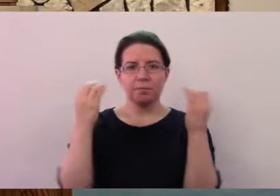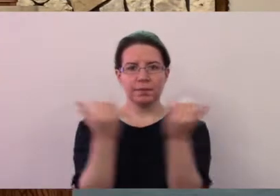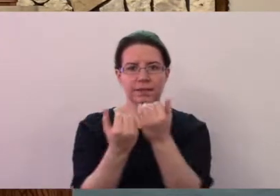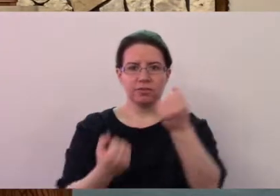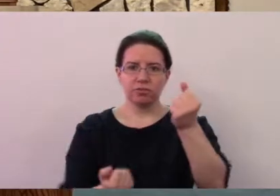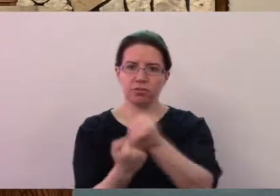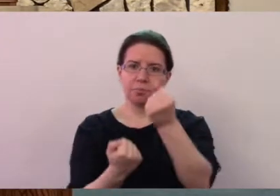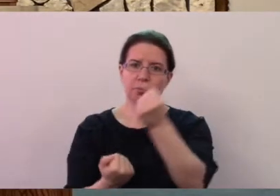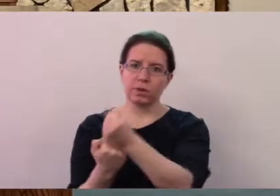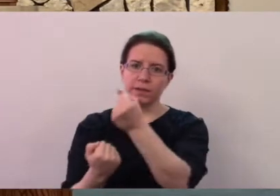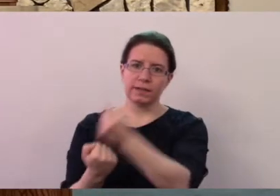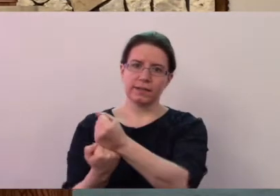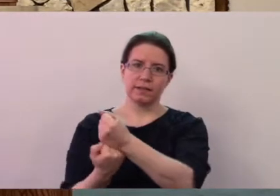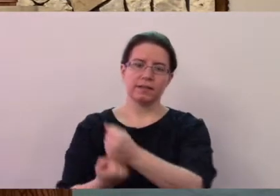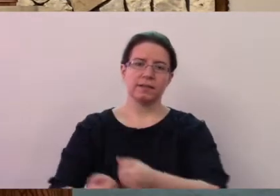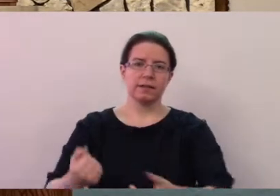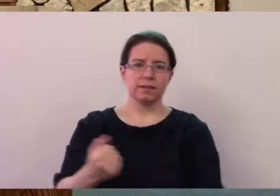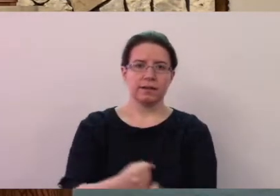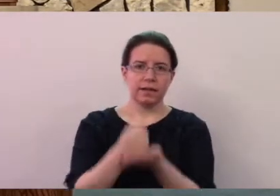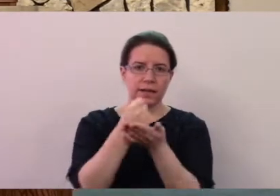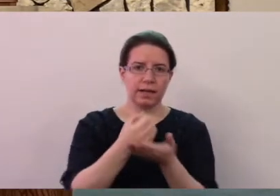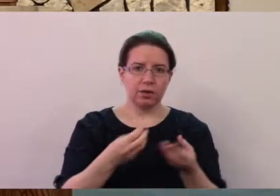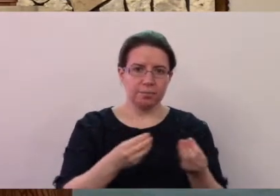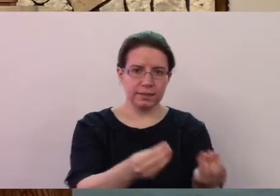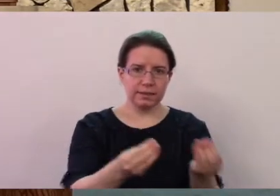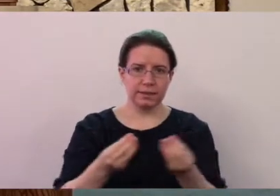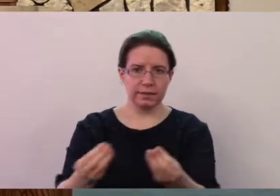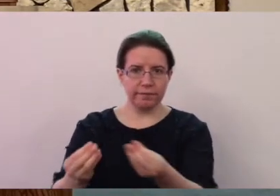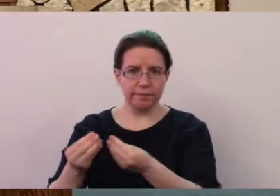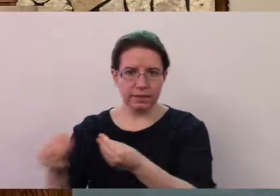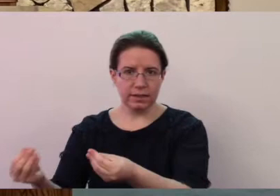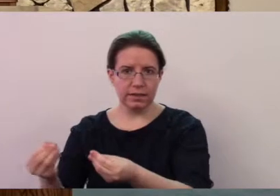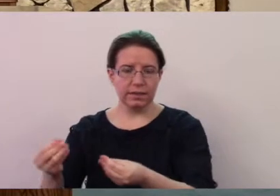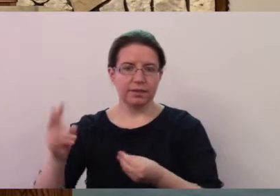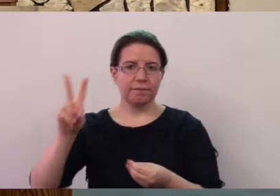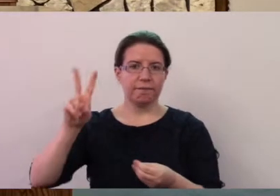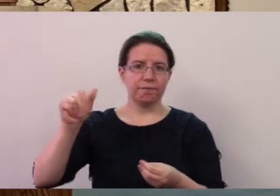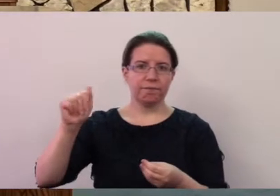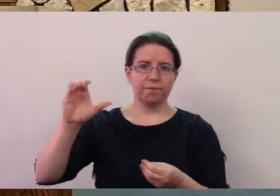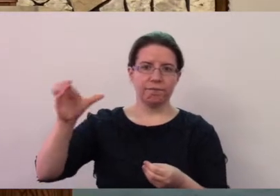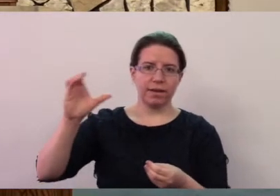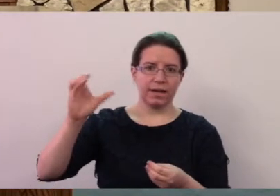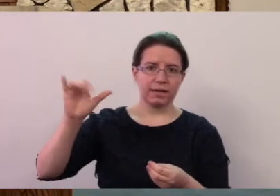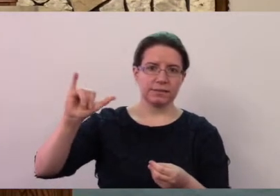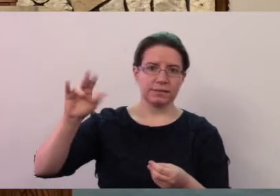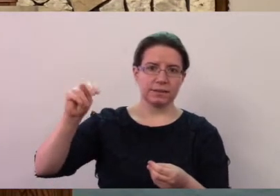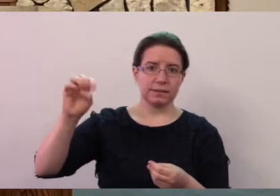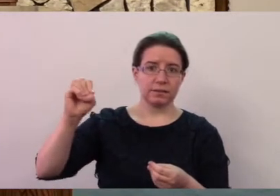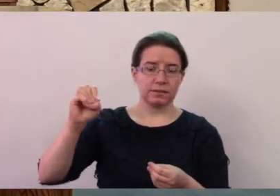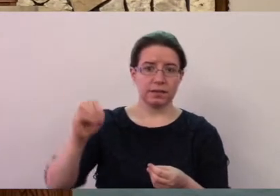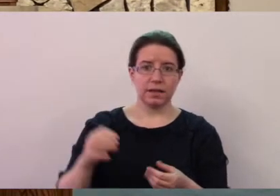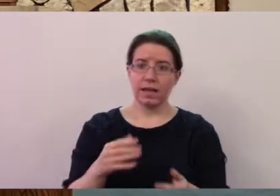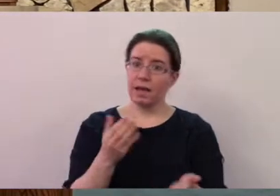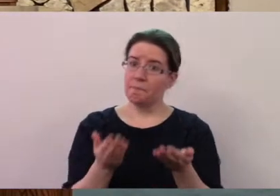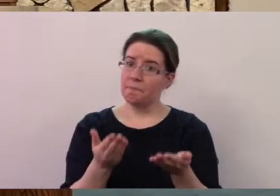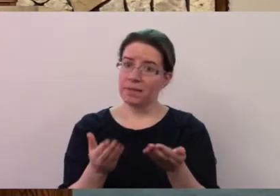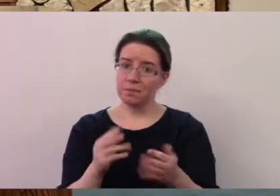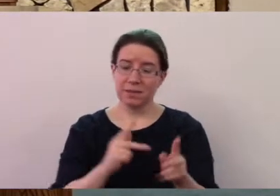And they would not be able, it was said that they would not be able to come out of their house if they didn't have the